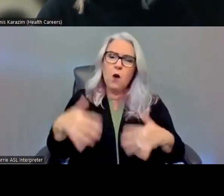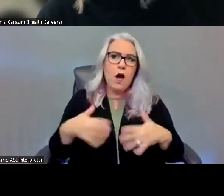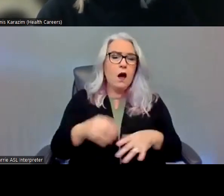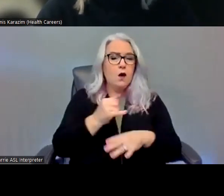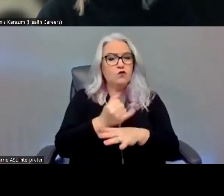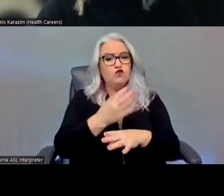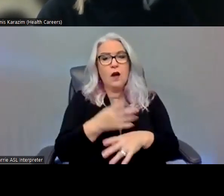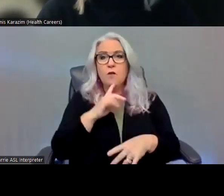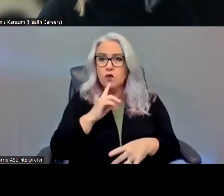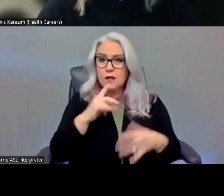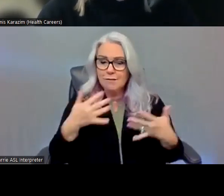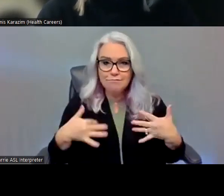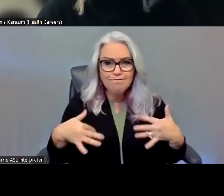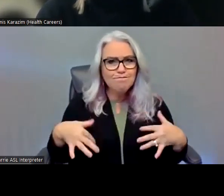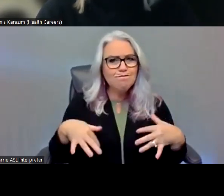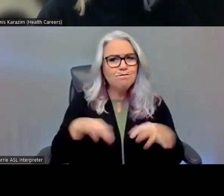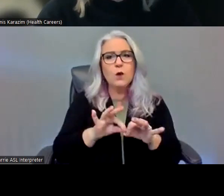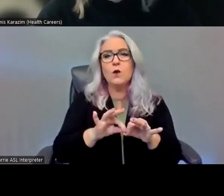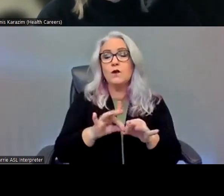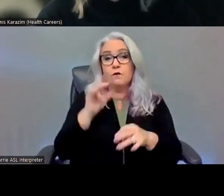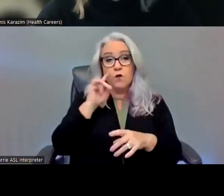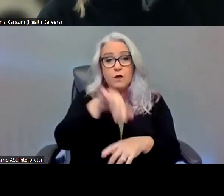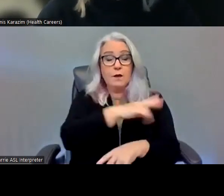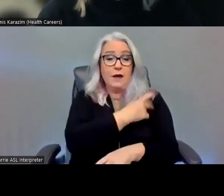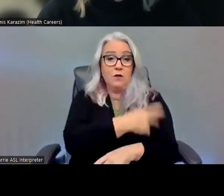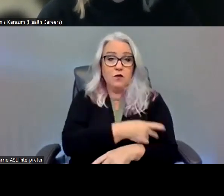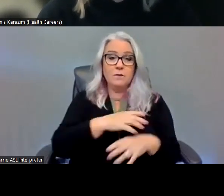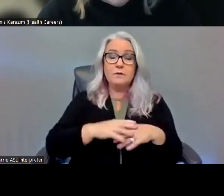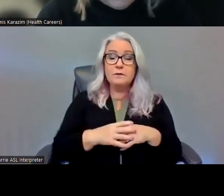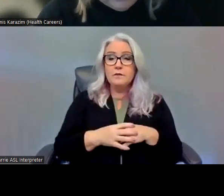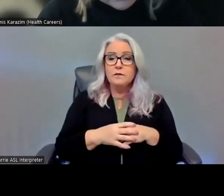to the care that those patients receive. Just like the